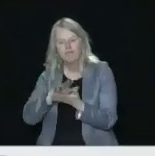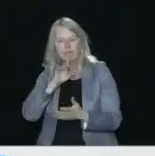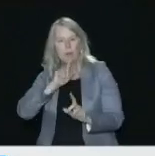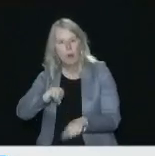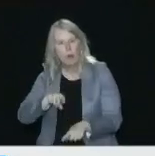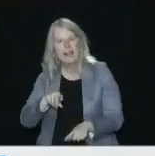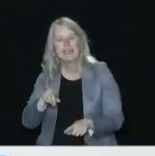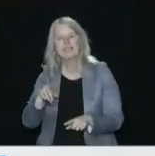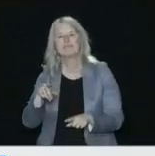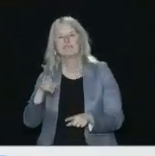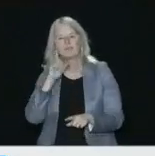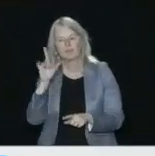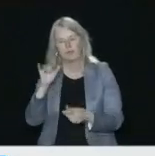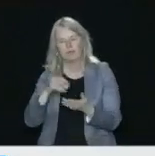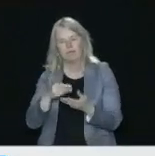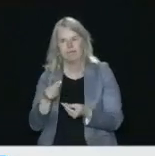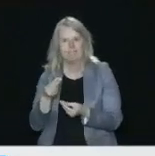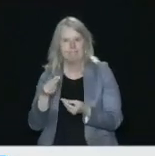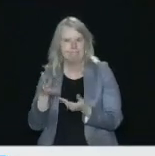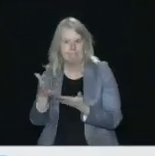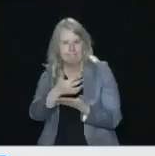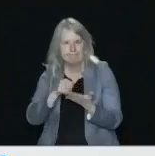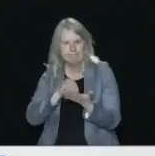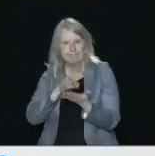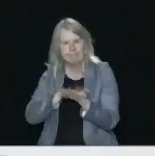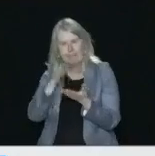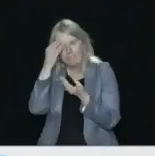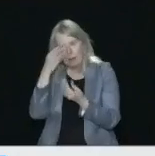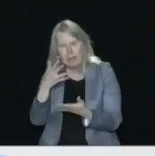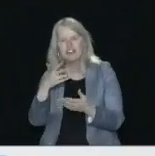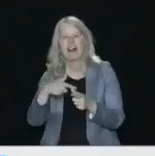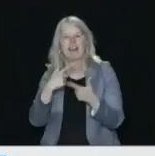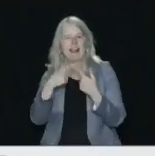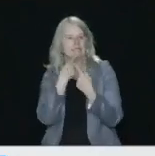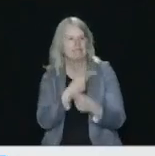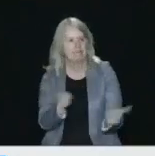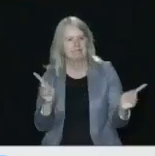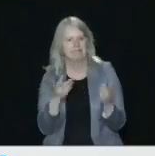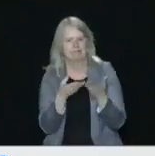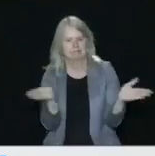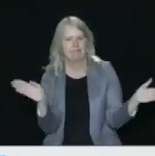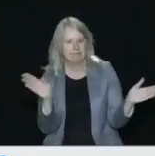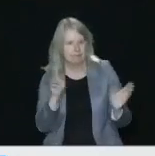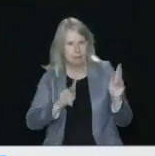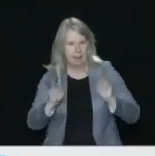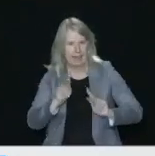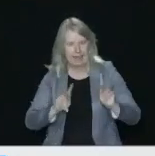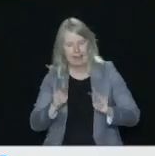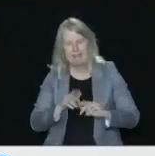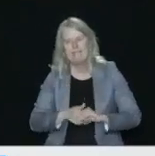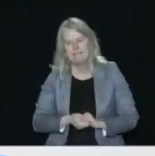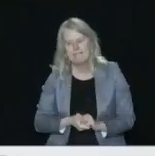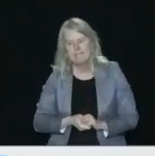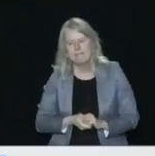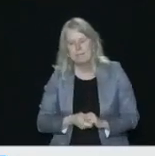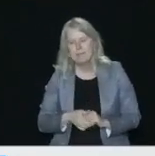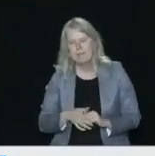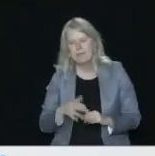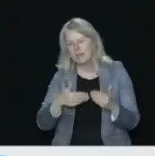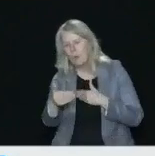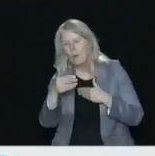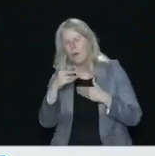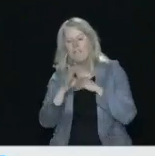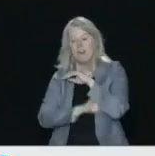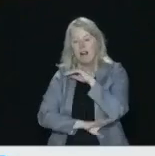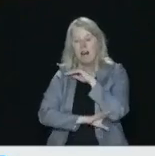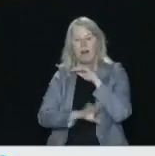And we certainly support any personal decision to wear a mask because it helps protect you